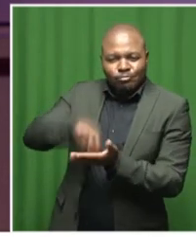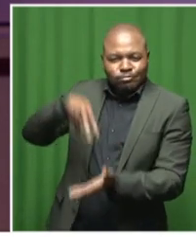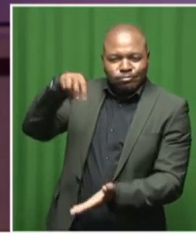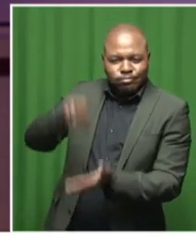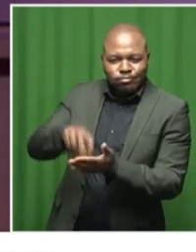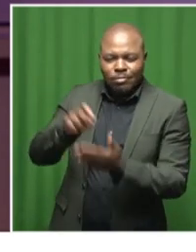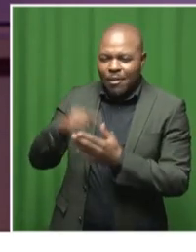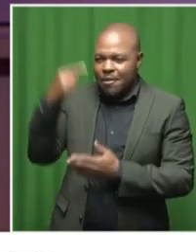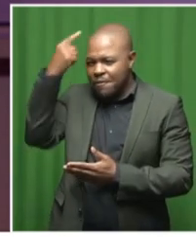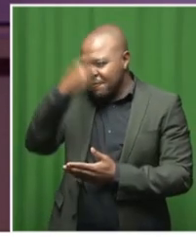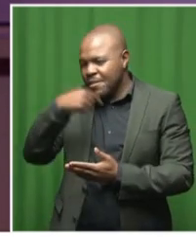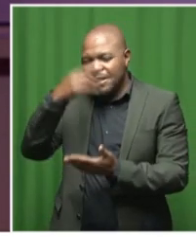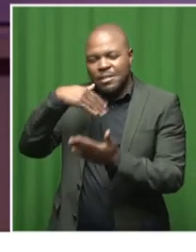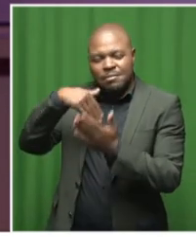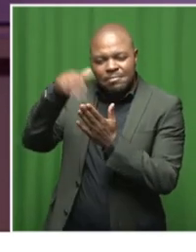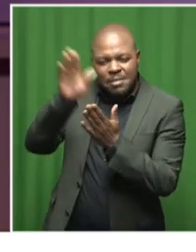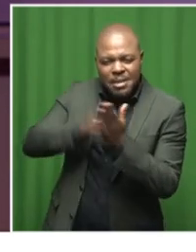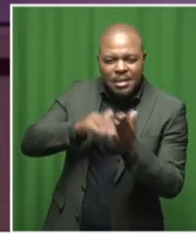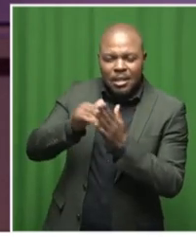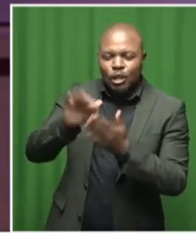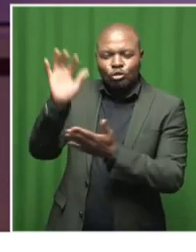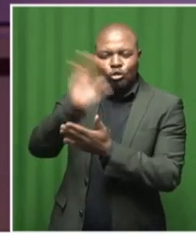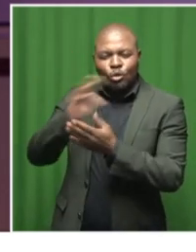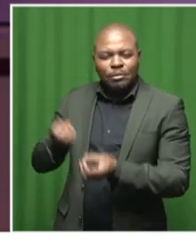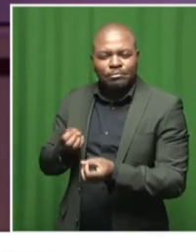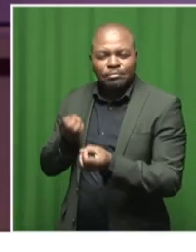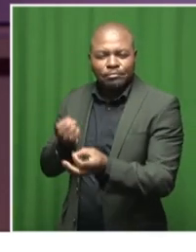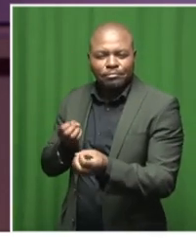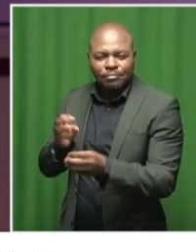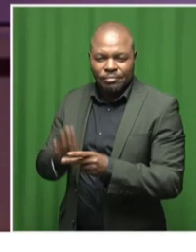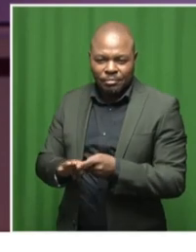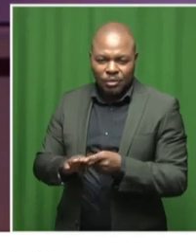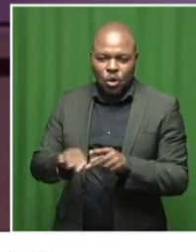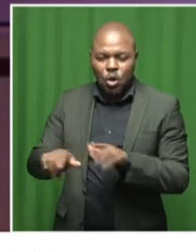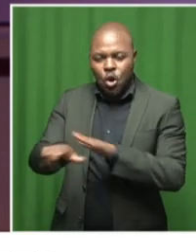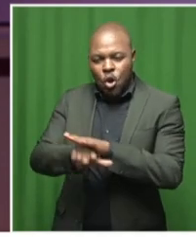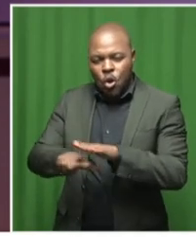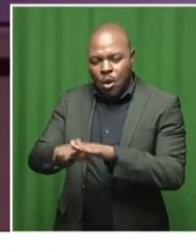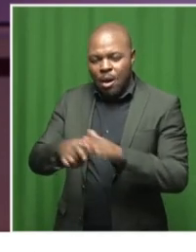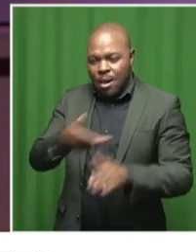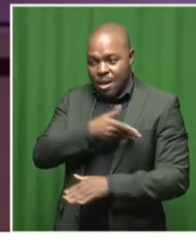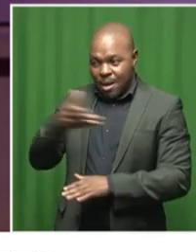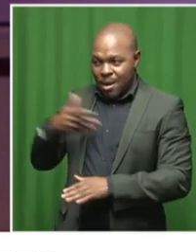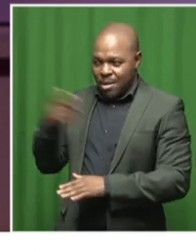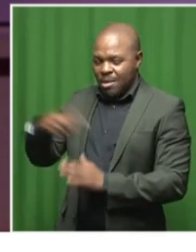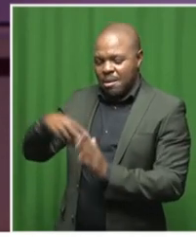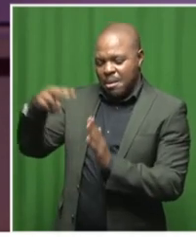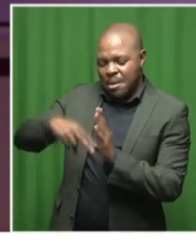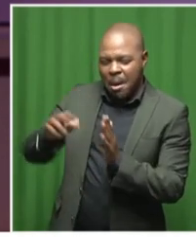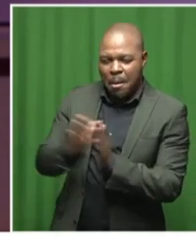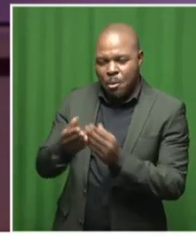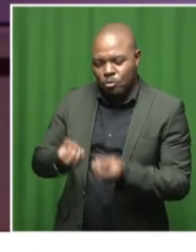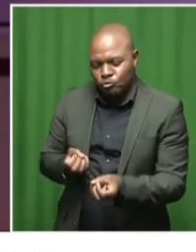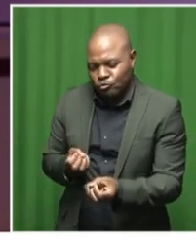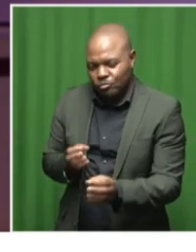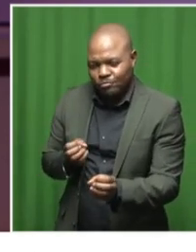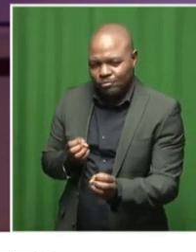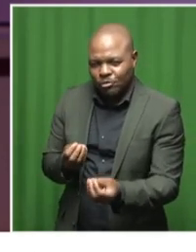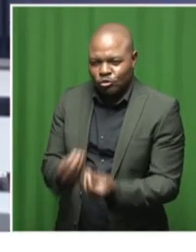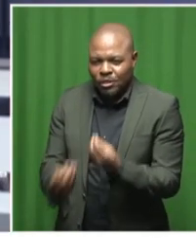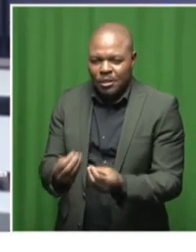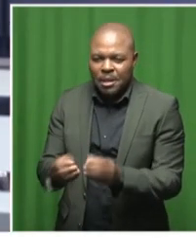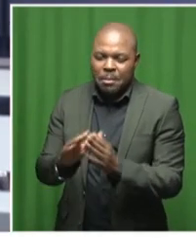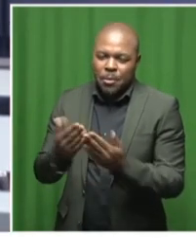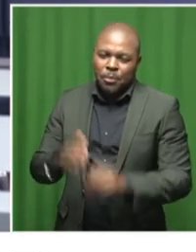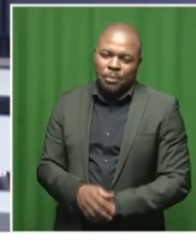face painting, and storytelling. Mm-hmm. So we're using a local lady to read books and tell stories to the kids. Yeah,